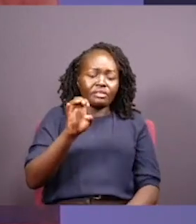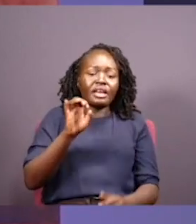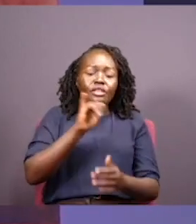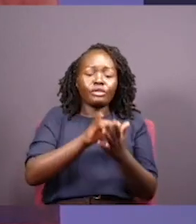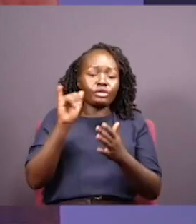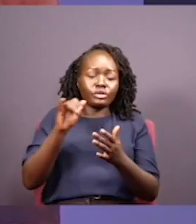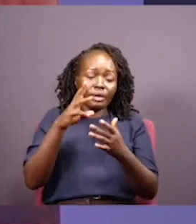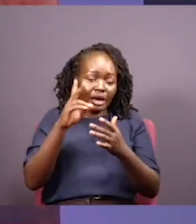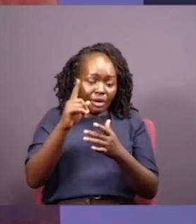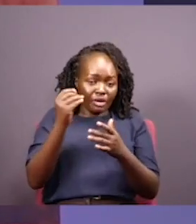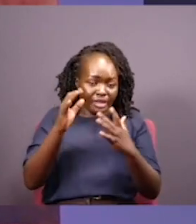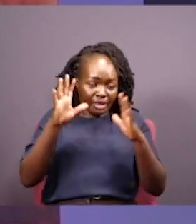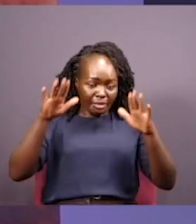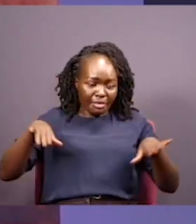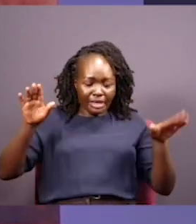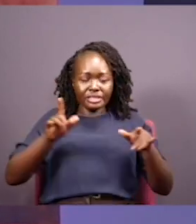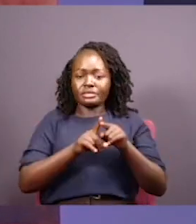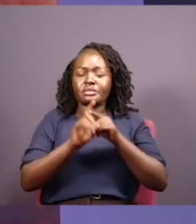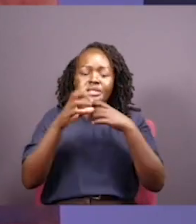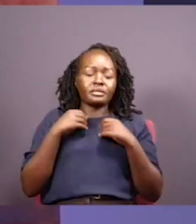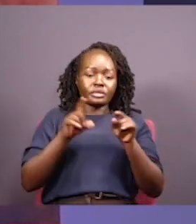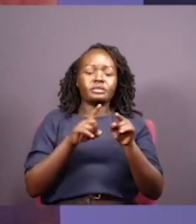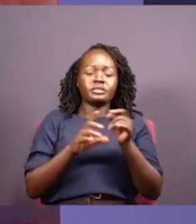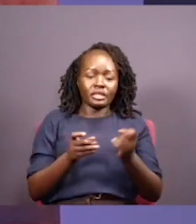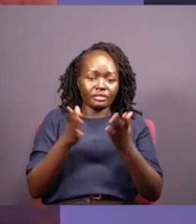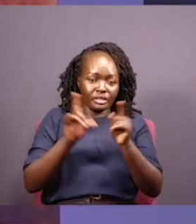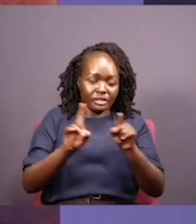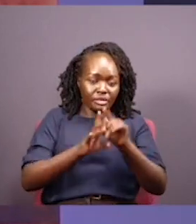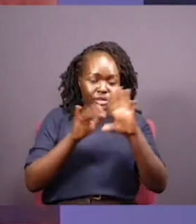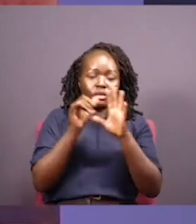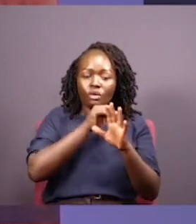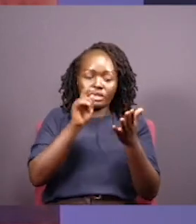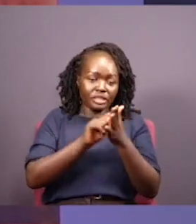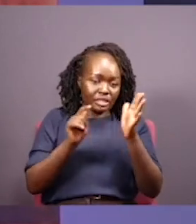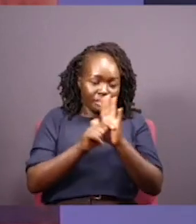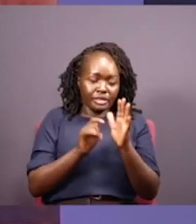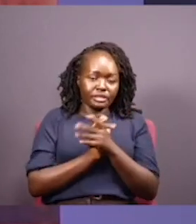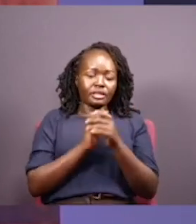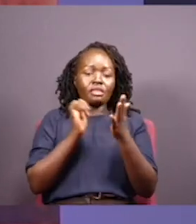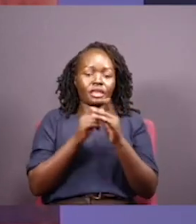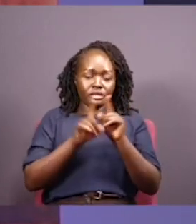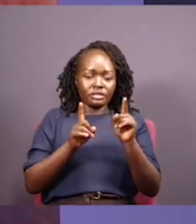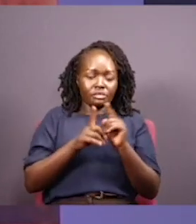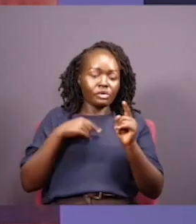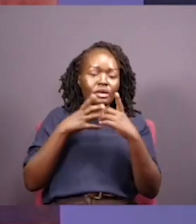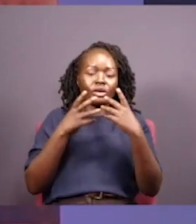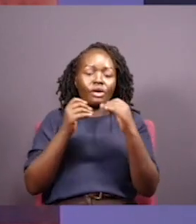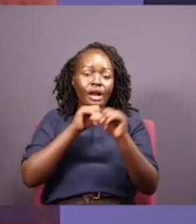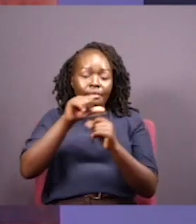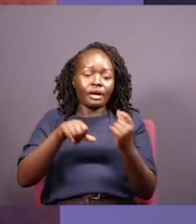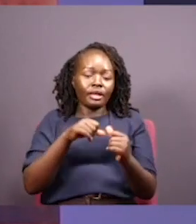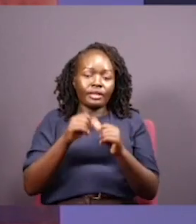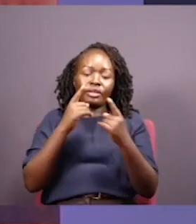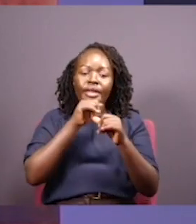acceptable as sacrifices according to the Old Testament law. So that as we go about ministry, as we go